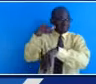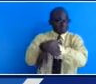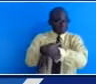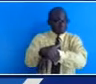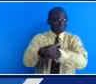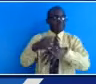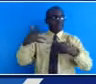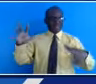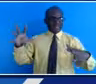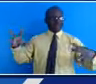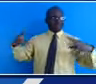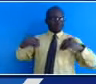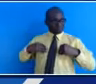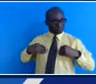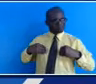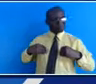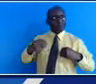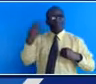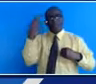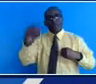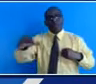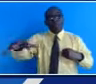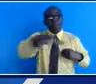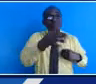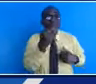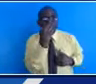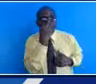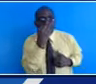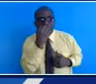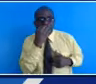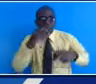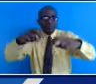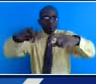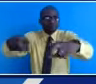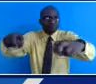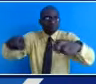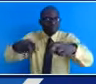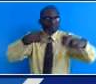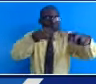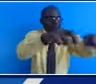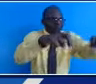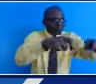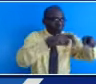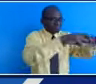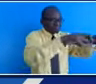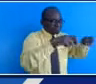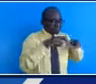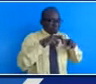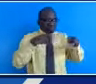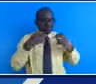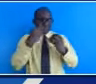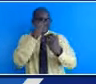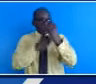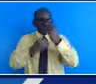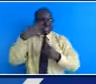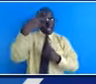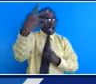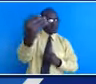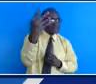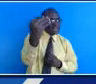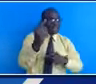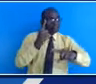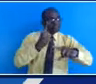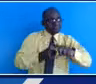to phase two. We are also under discussions with our local departments, the police department, fire department, et cetera,